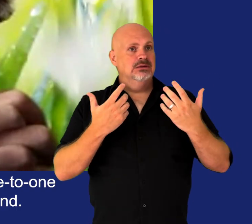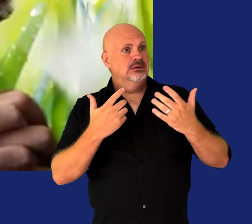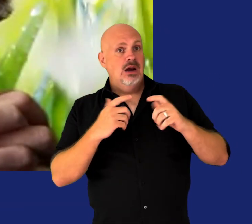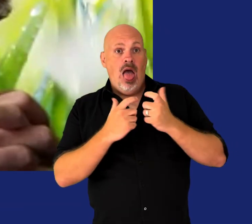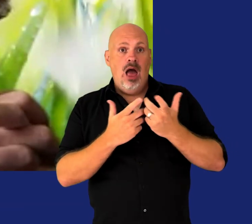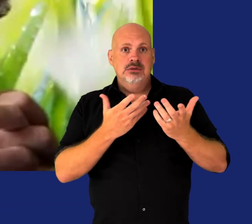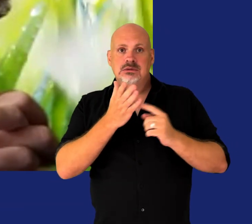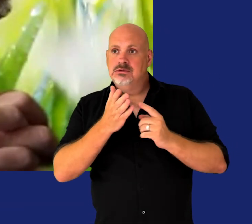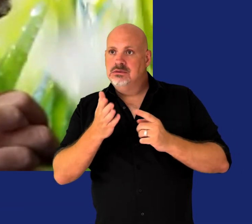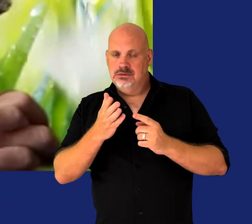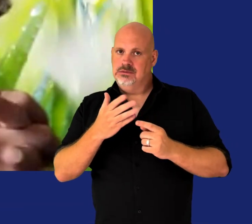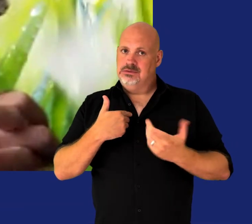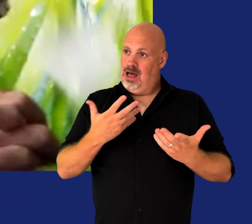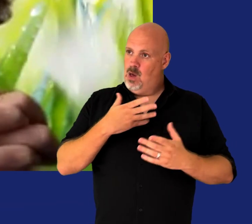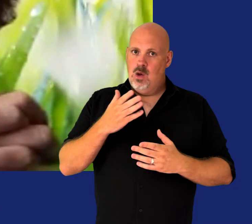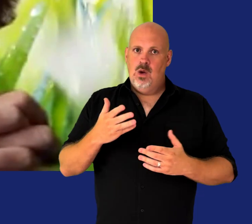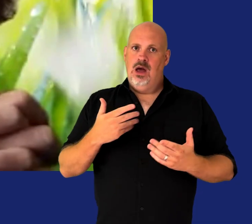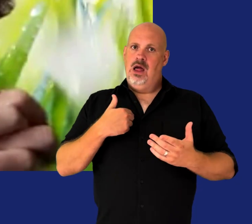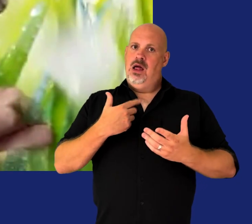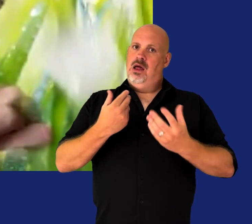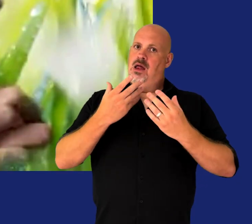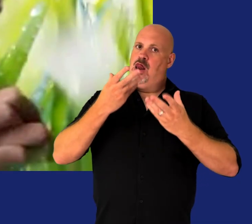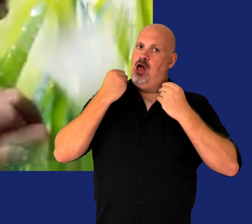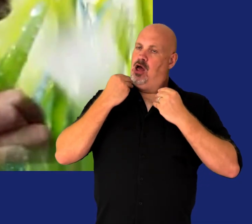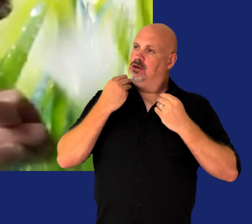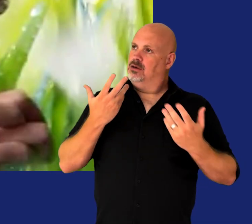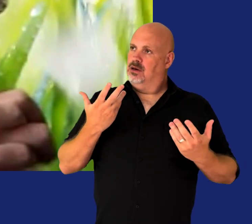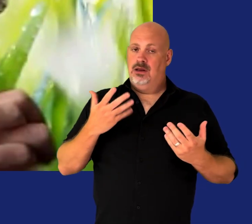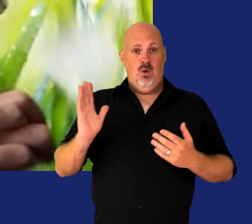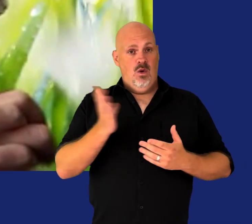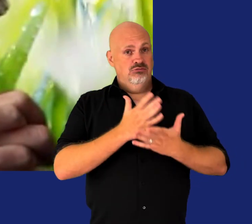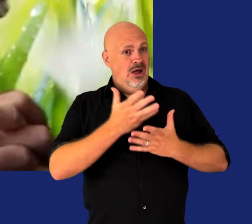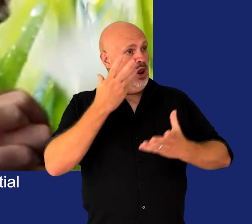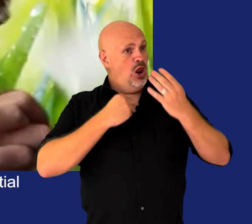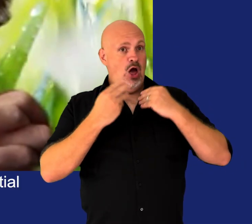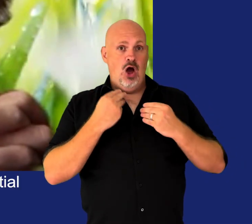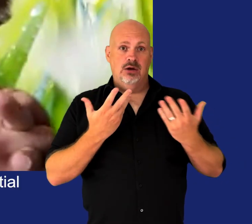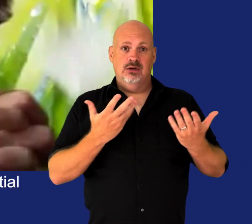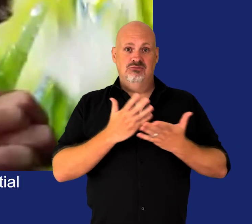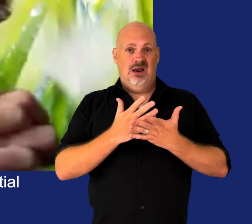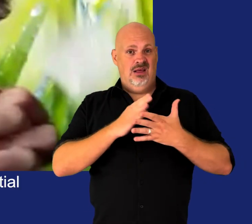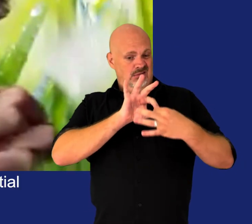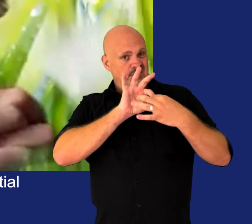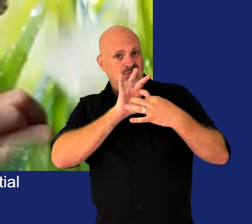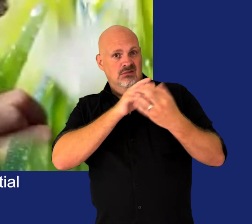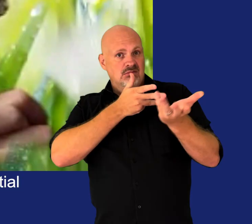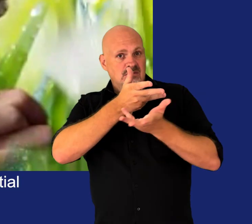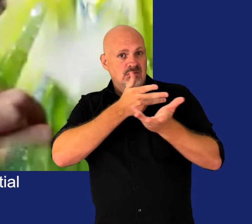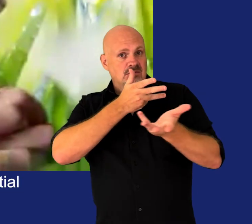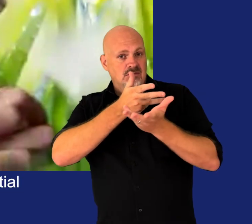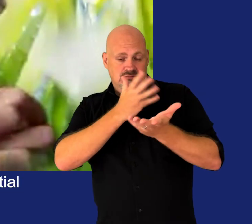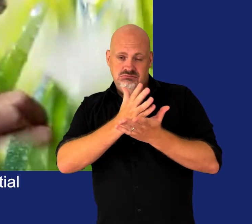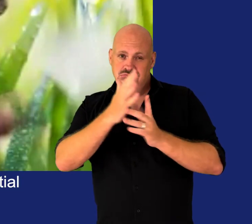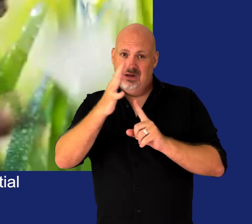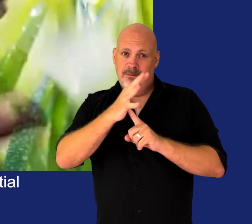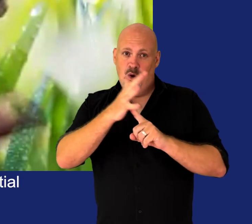attend. And it's taught me that everyone is really learning in life, and that collaboration is